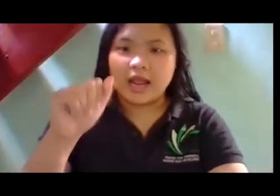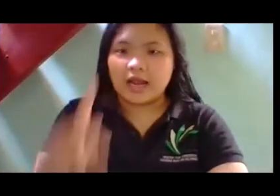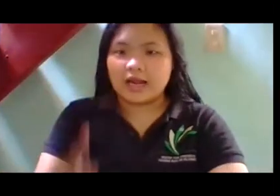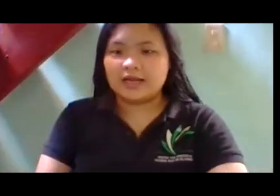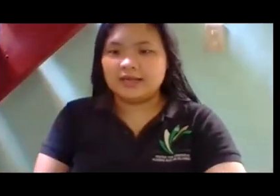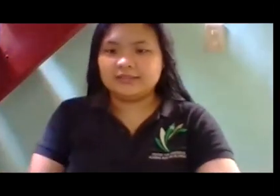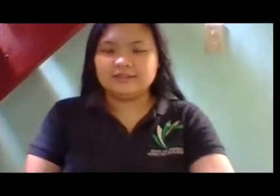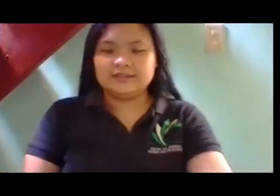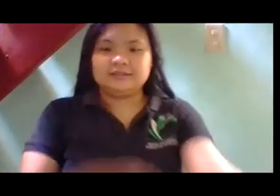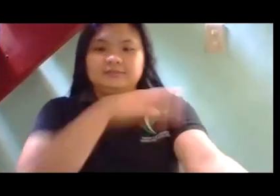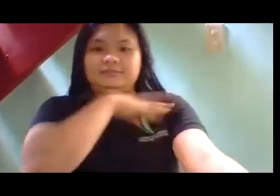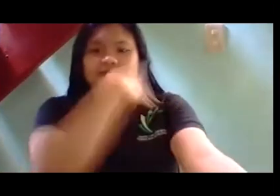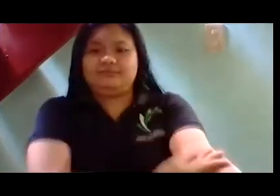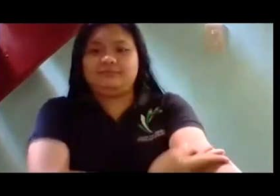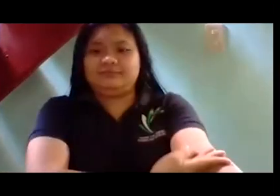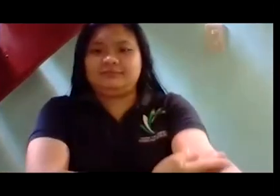Mm,